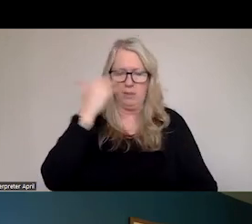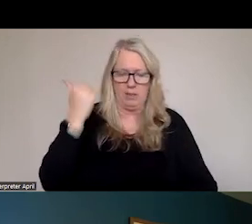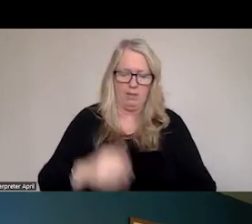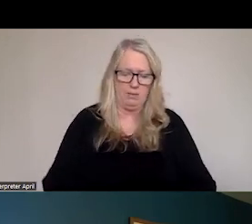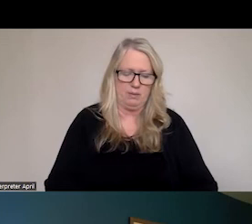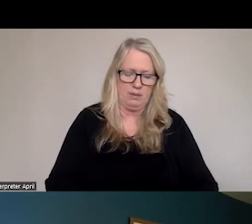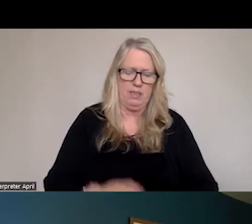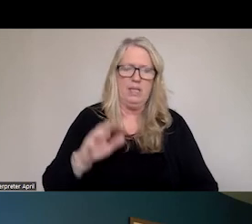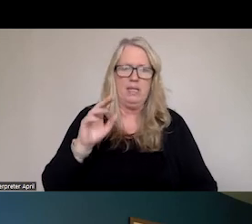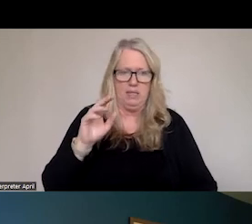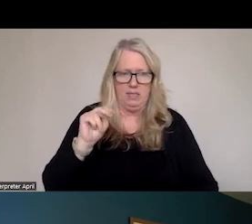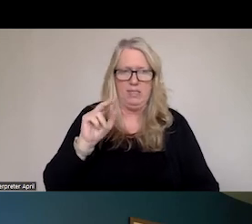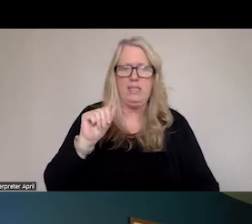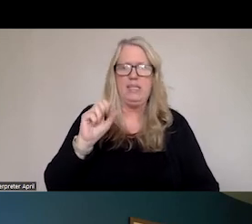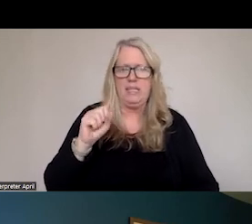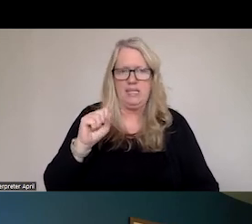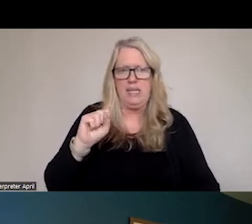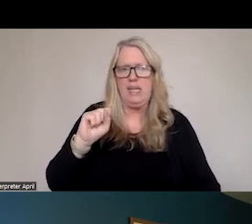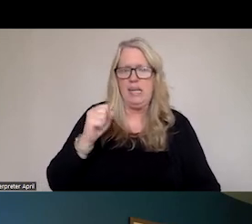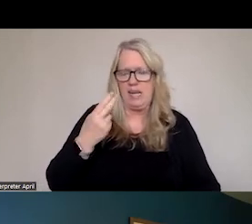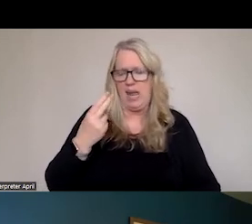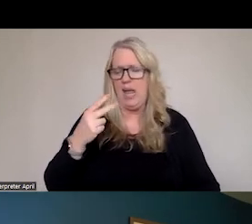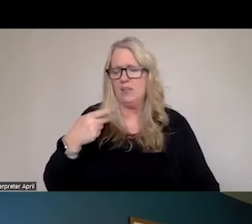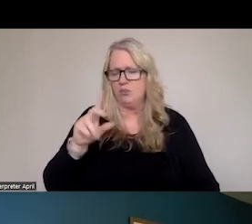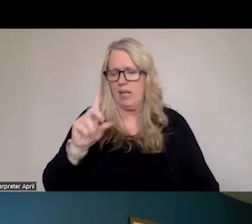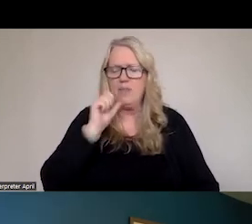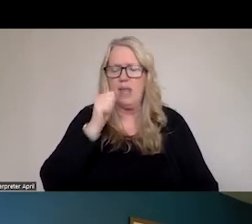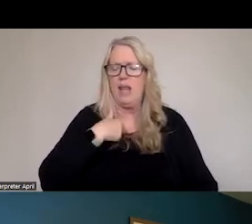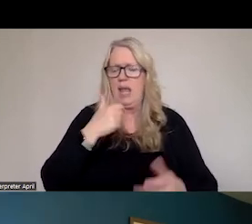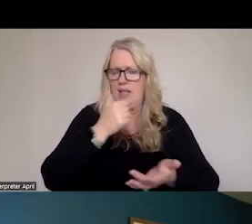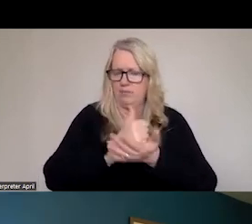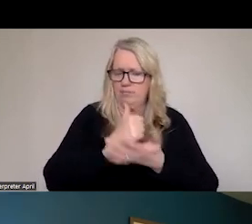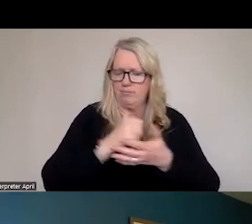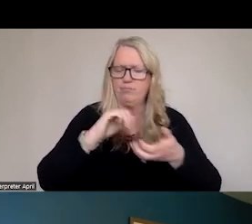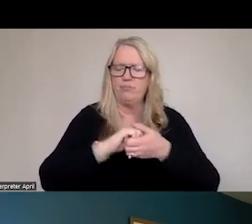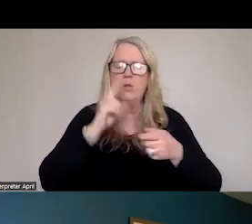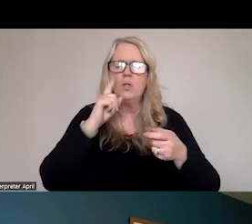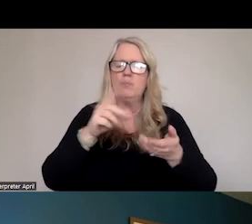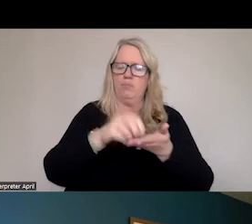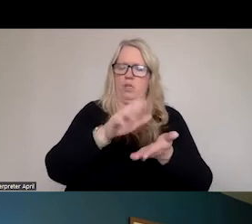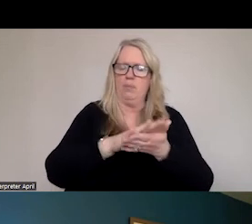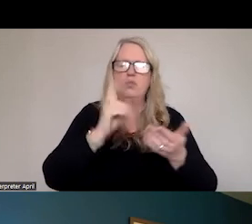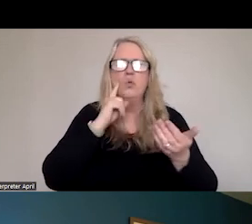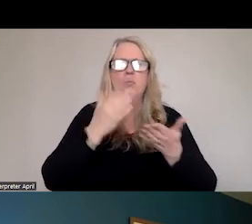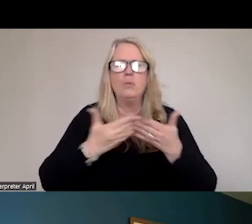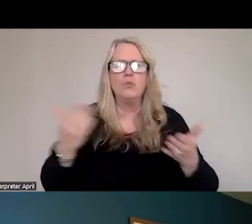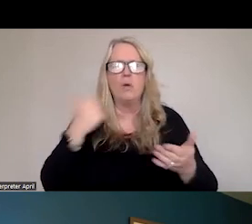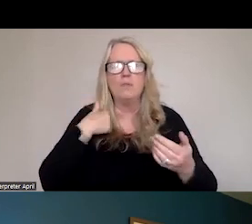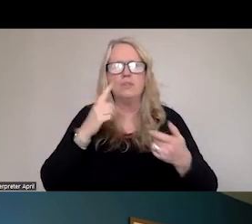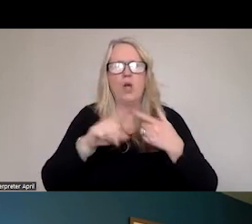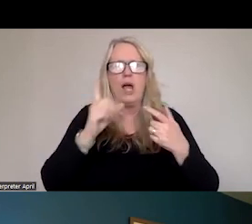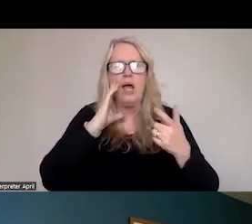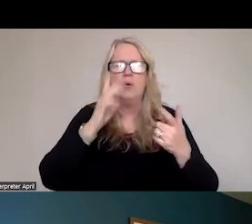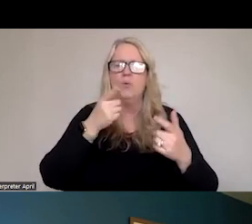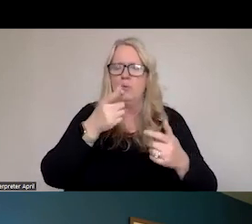Nashville has partnered with us to create this document, which is intended to be a resource to all of you. And I want to call our colleagues out from